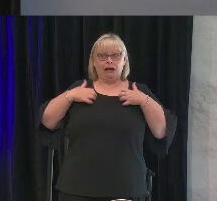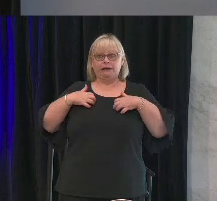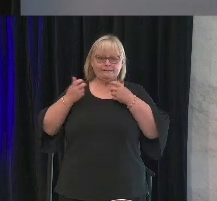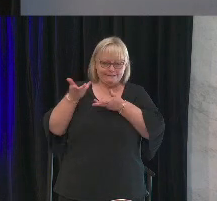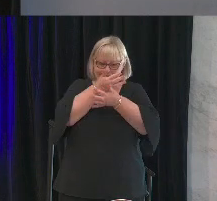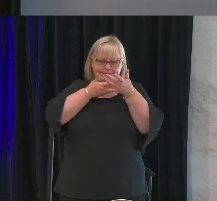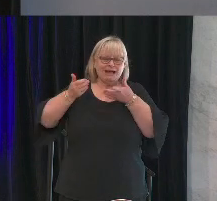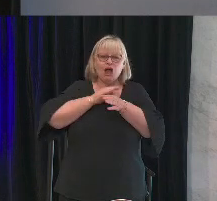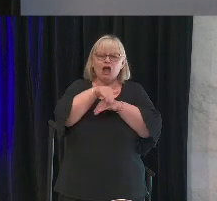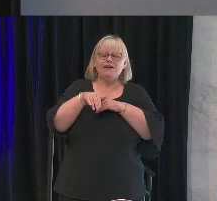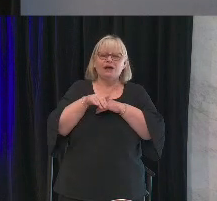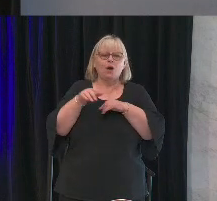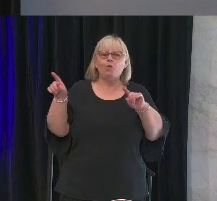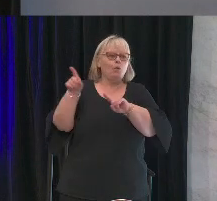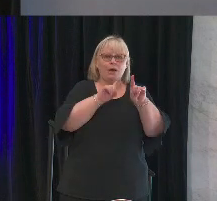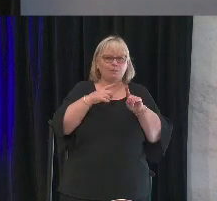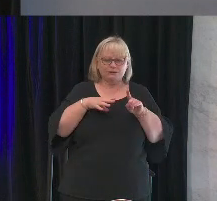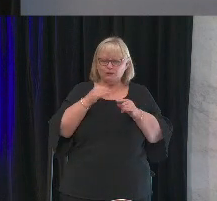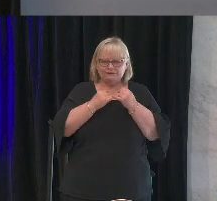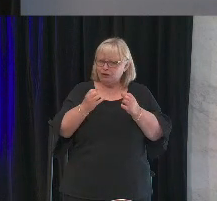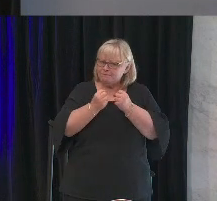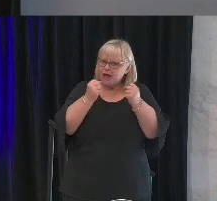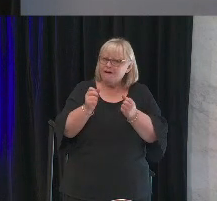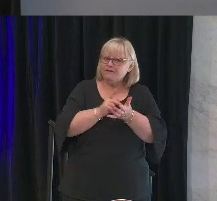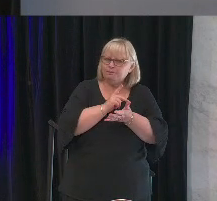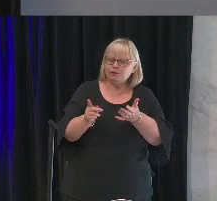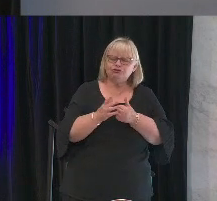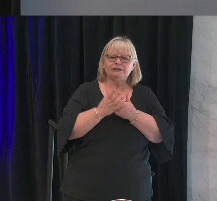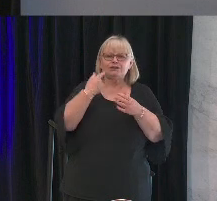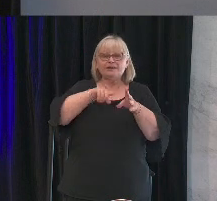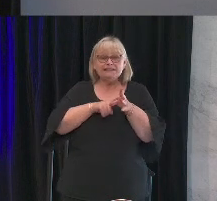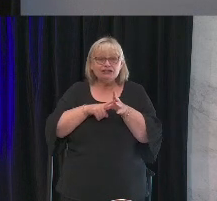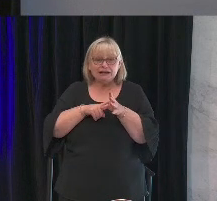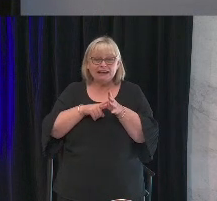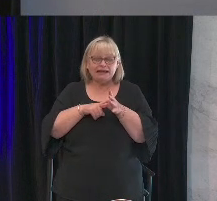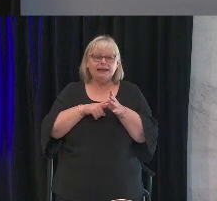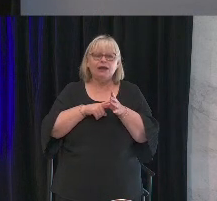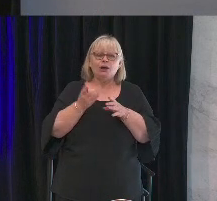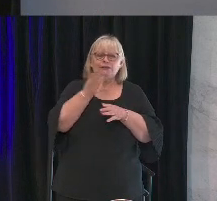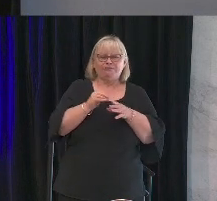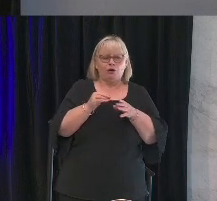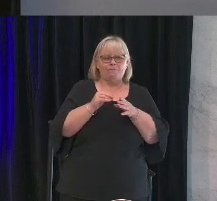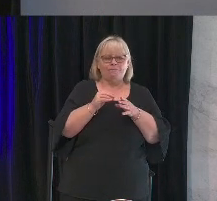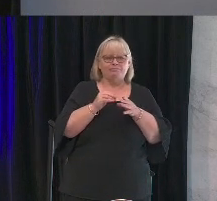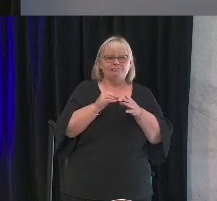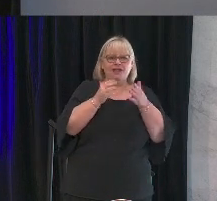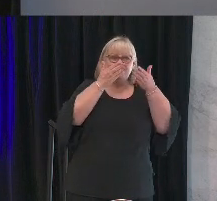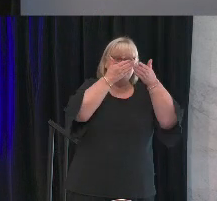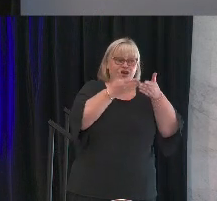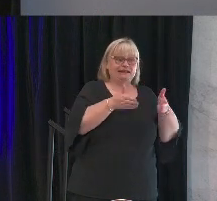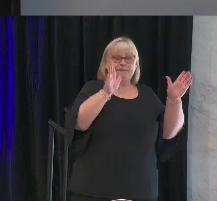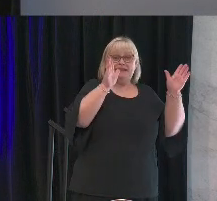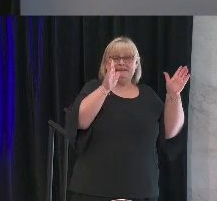discussions aroused by the very power of poetry. This year, poetry ranged from the expansive to the very